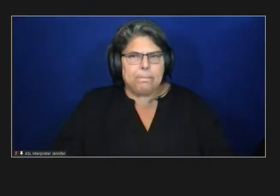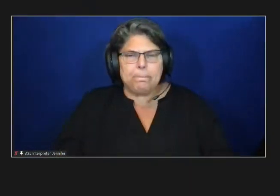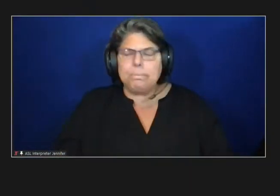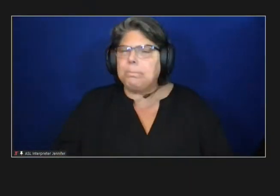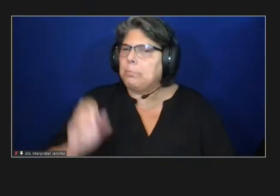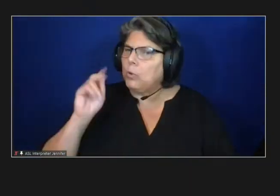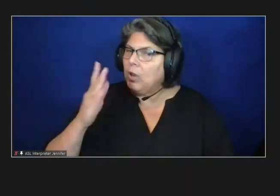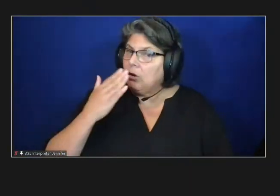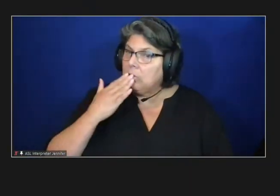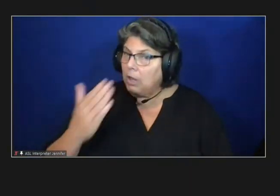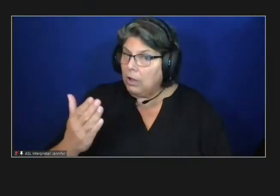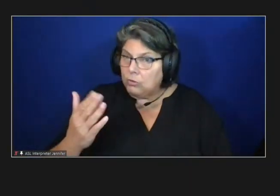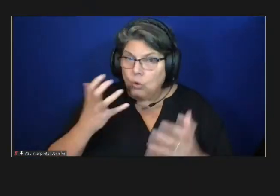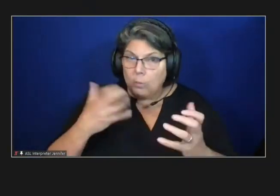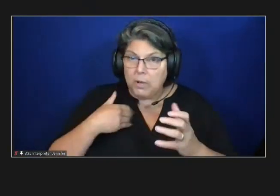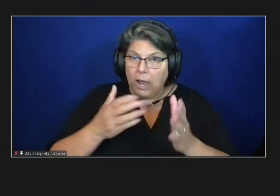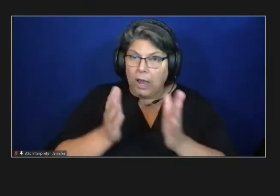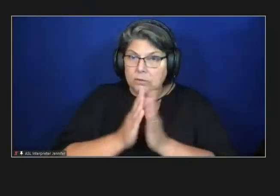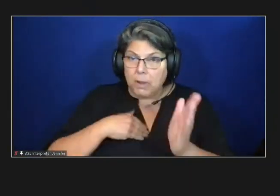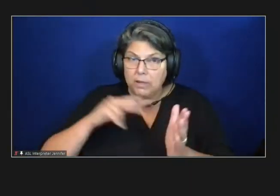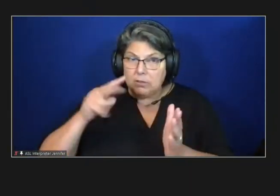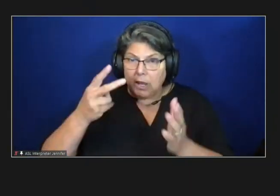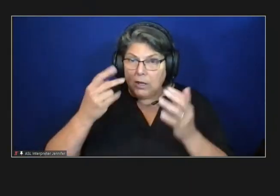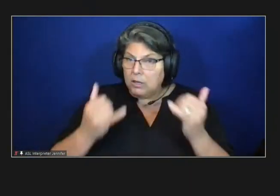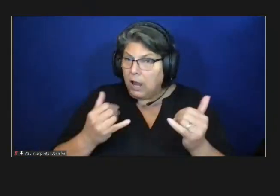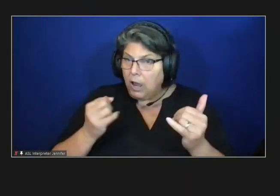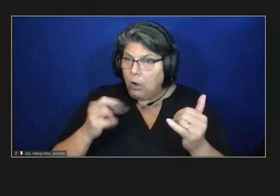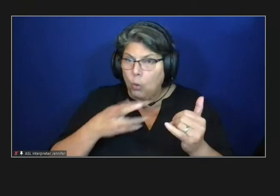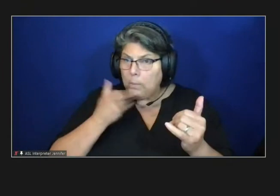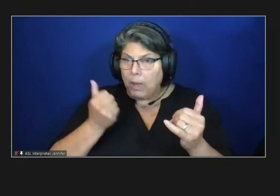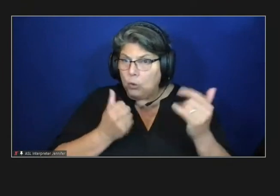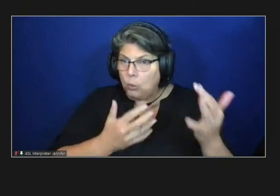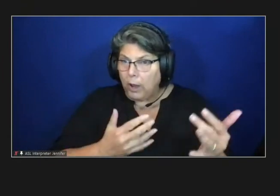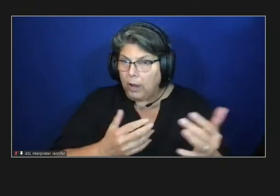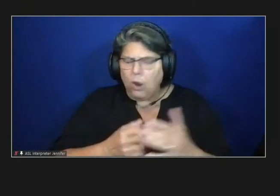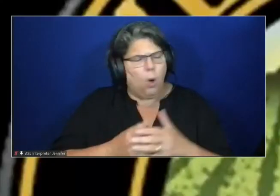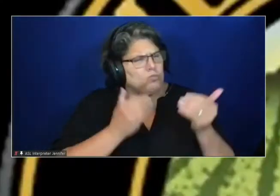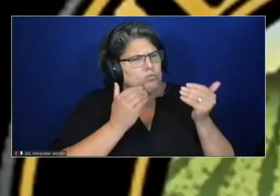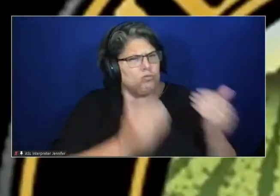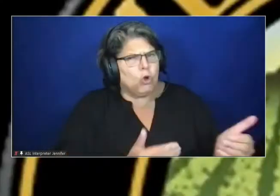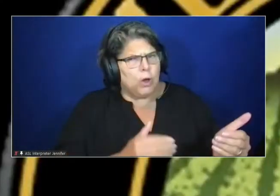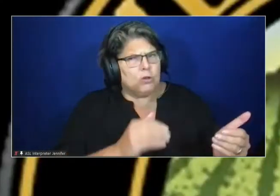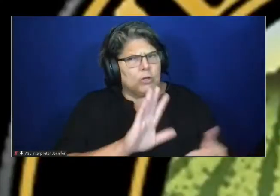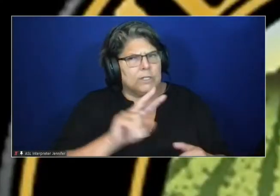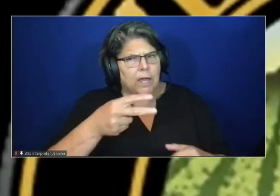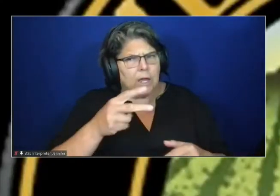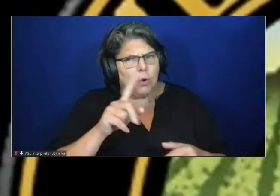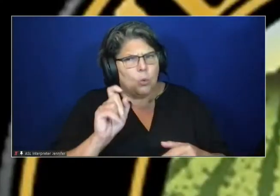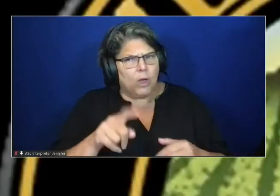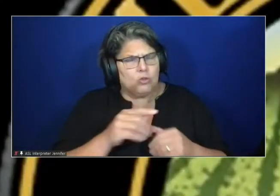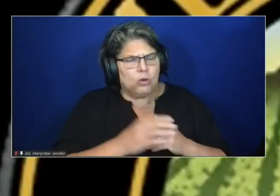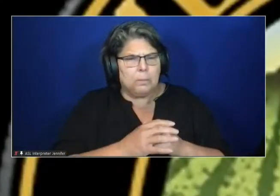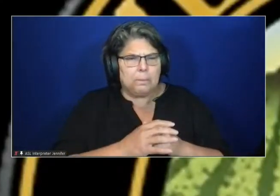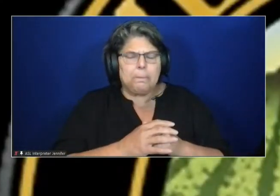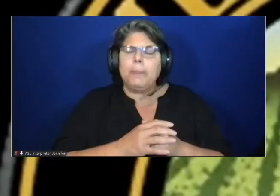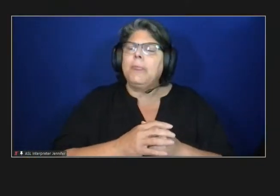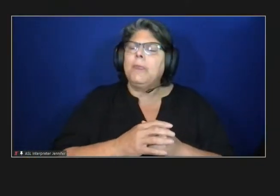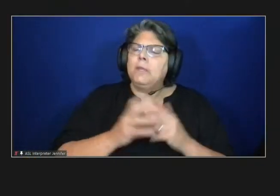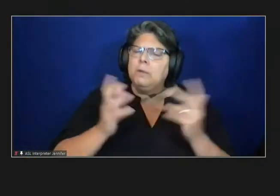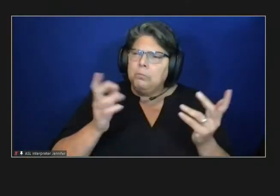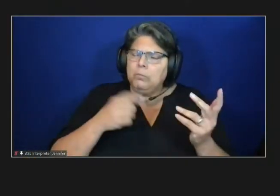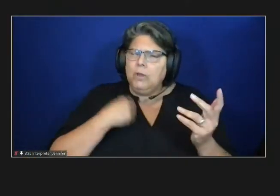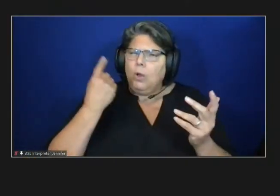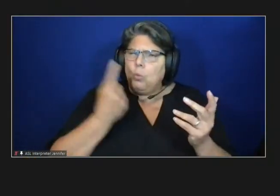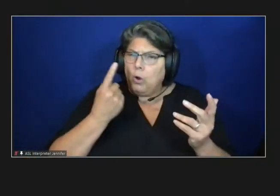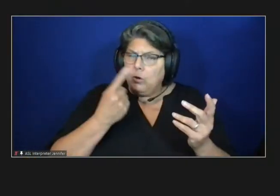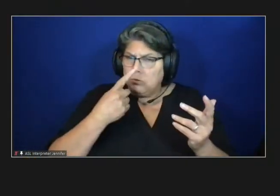Okay, thanks. Should I ask a second question now, or did you want to rotate? Sure, you can ask your follow-up. So I was wondering if you